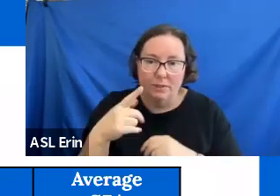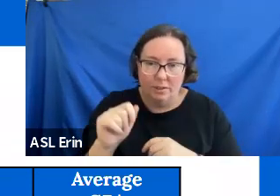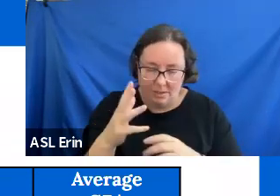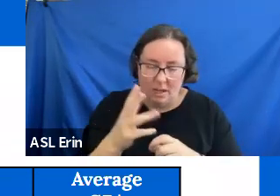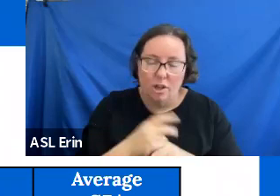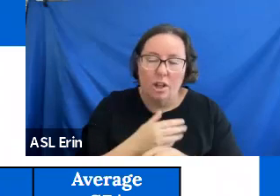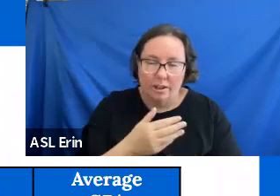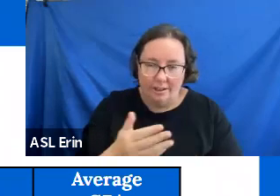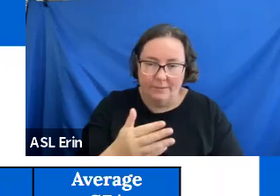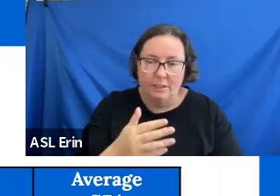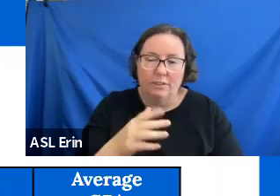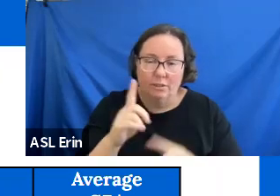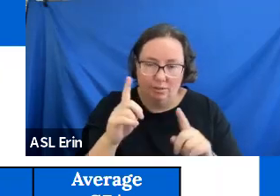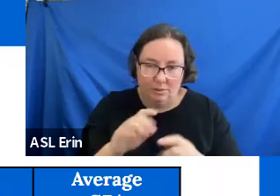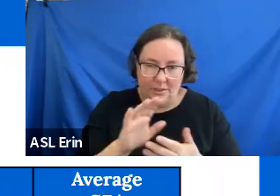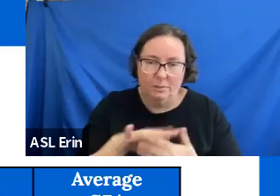exam school.